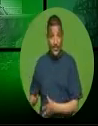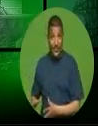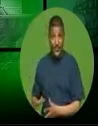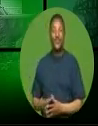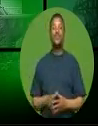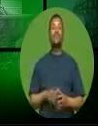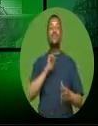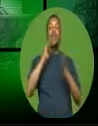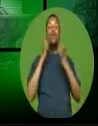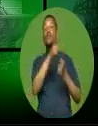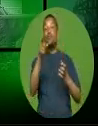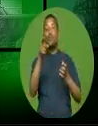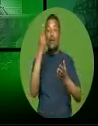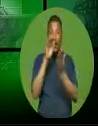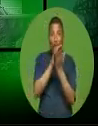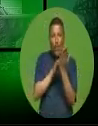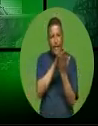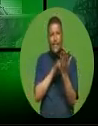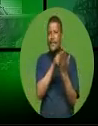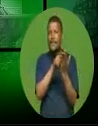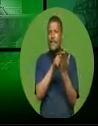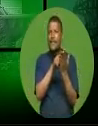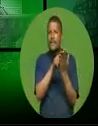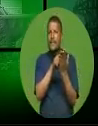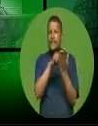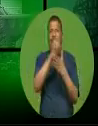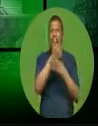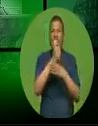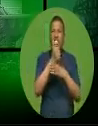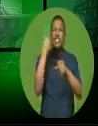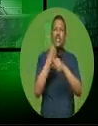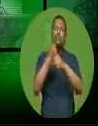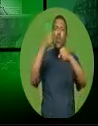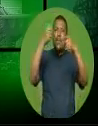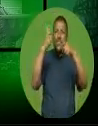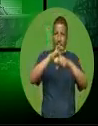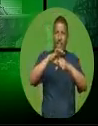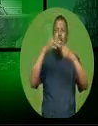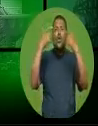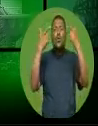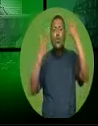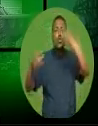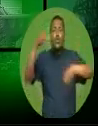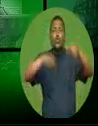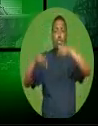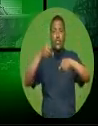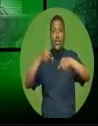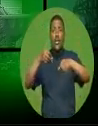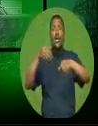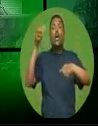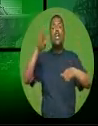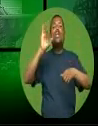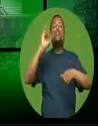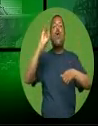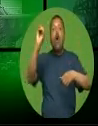Students, I want you to calculate the average employment contribution ratio of agricultural sector